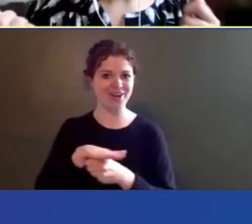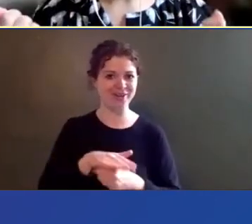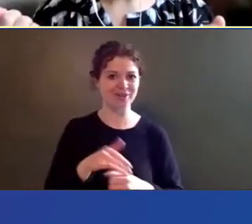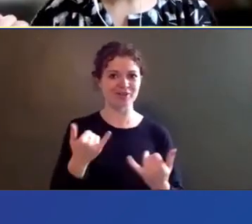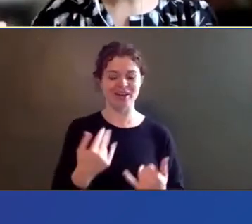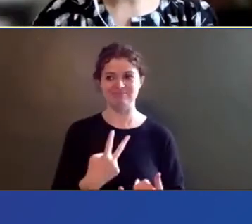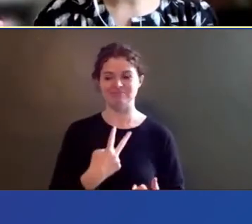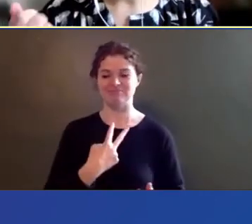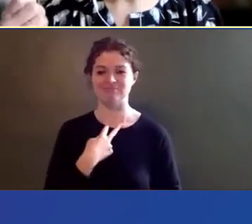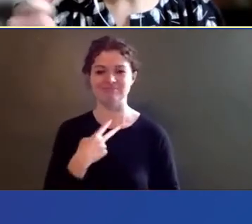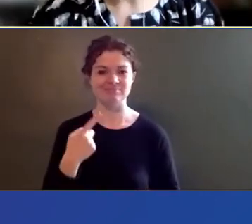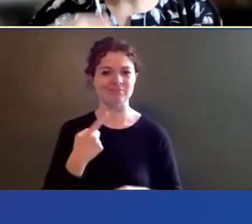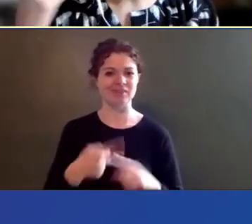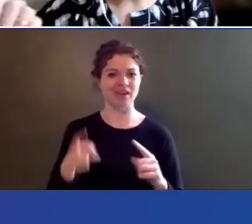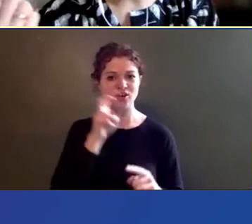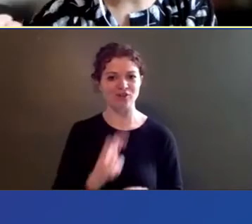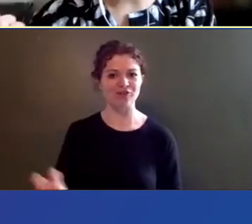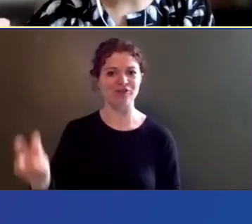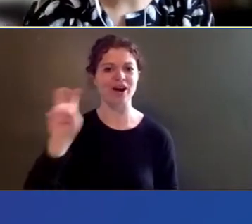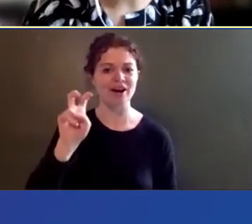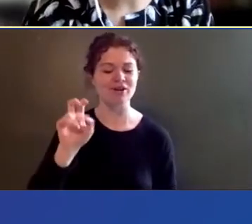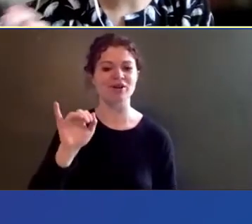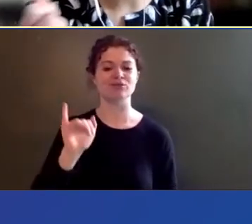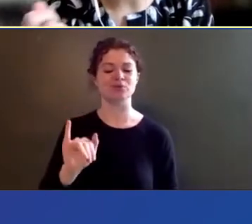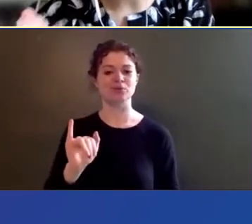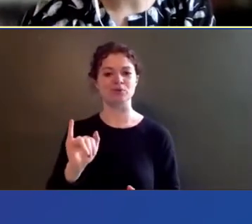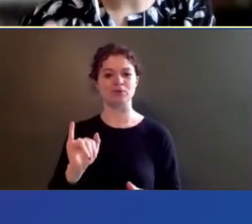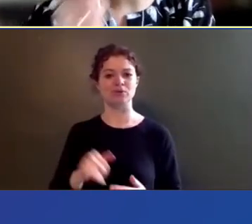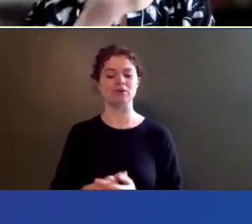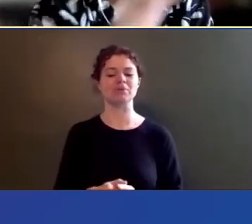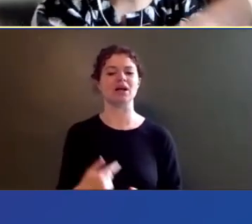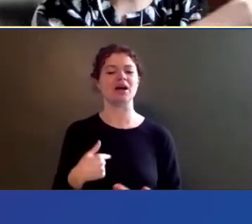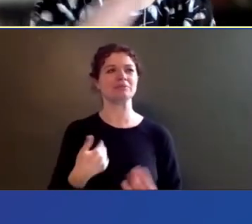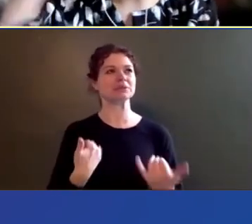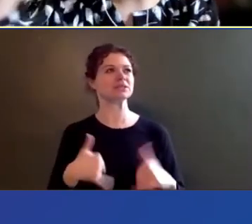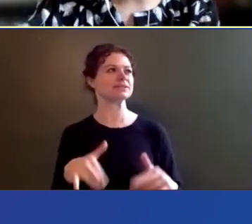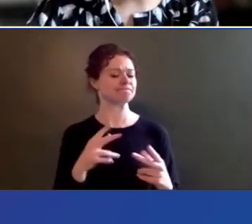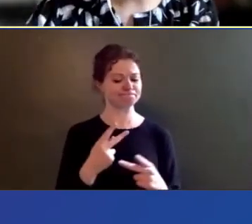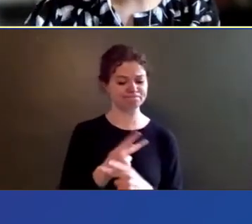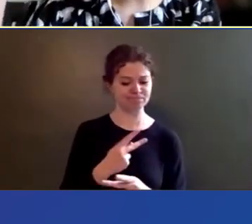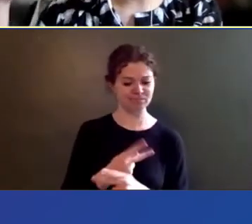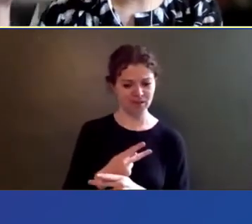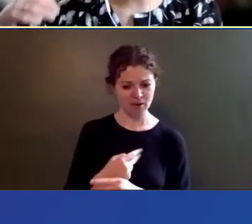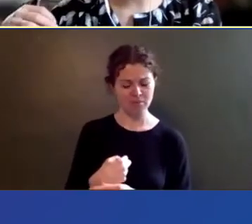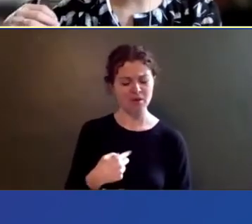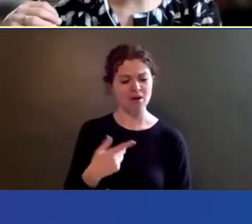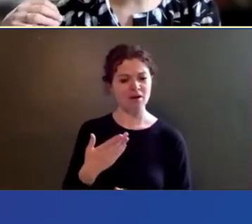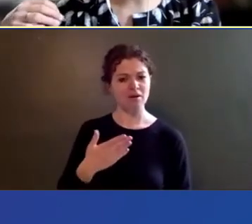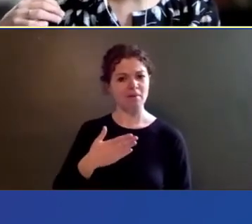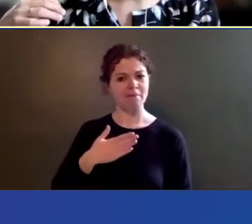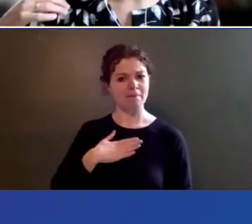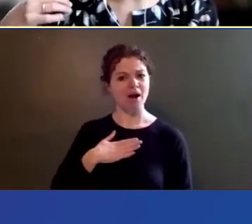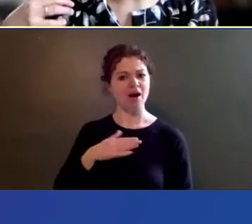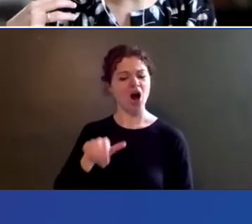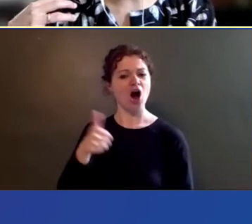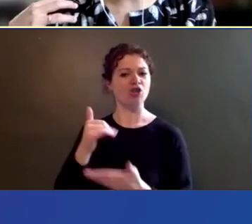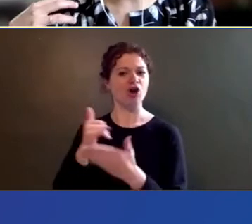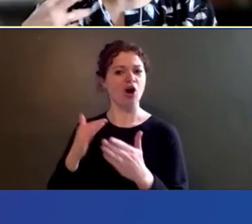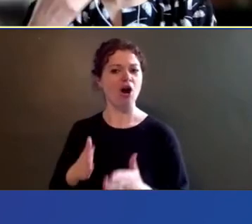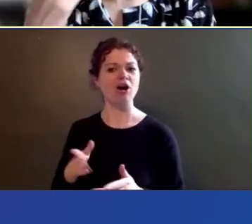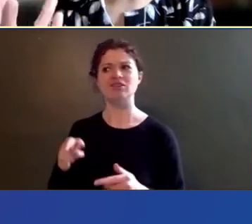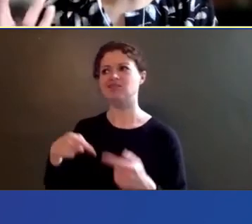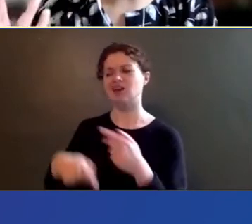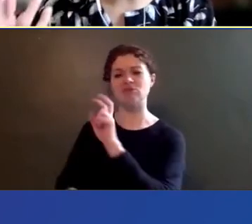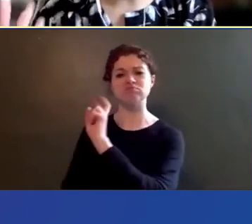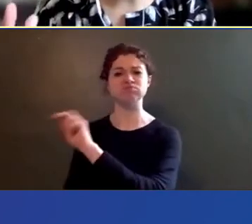for myself, but when I think about my peers who have these multi-geographical careers that are